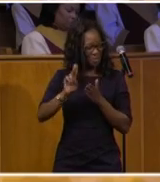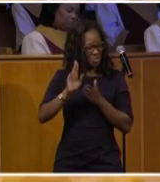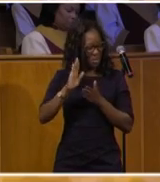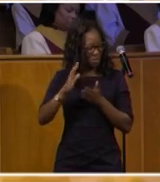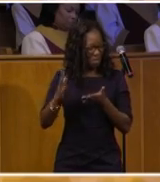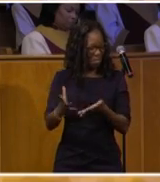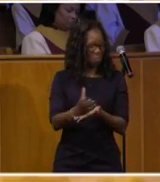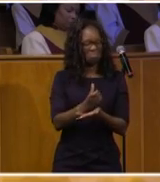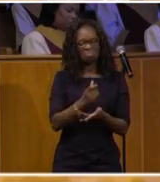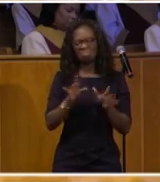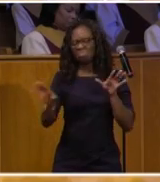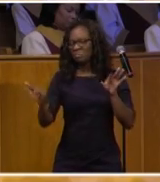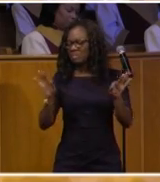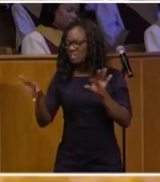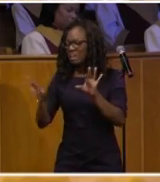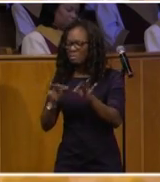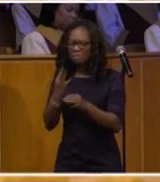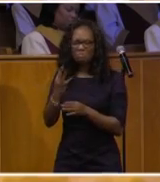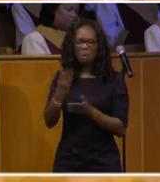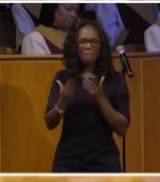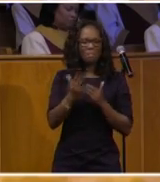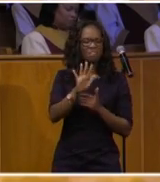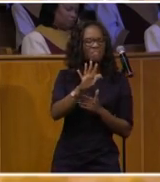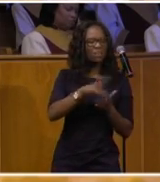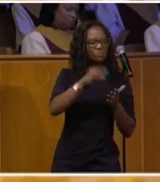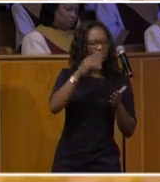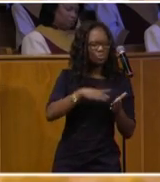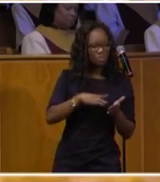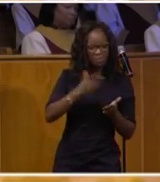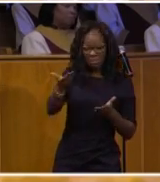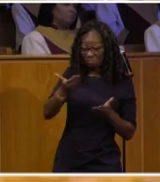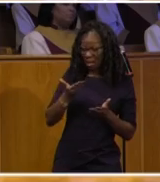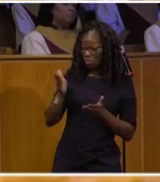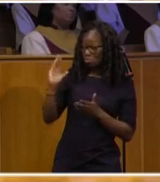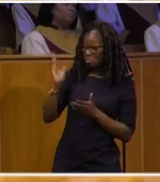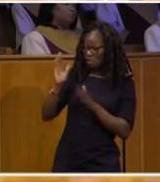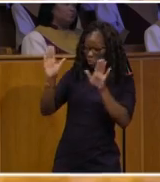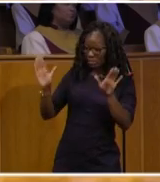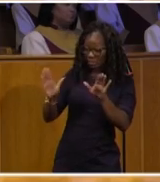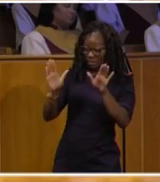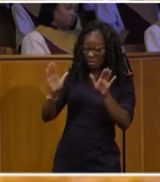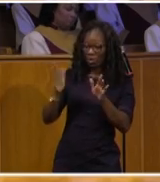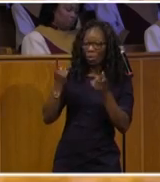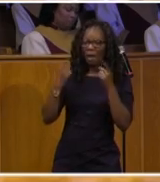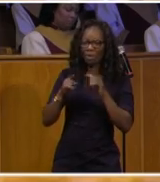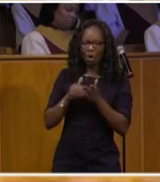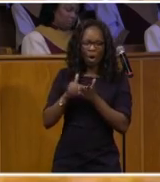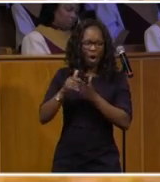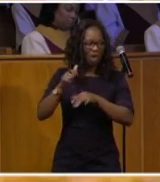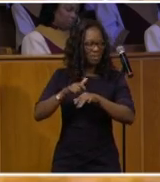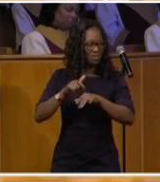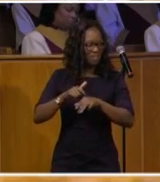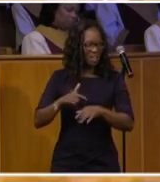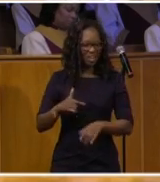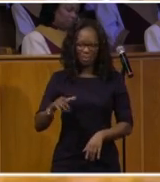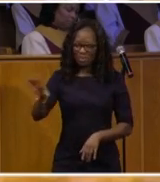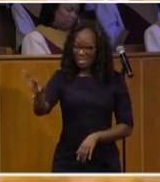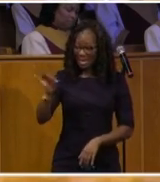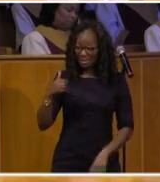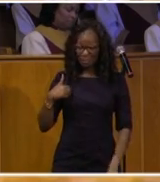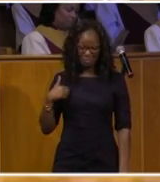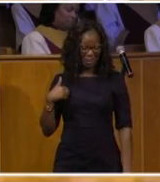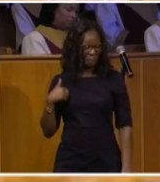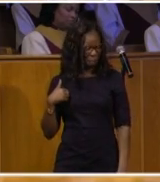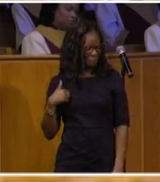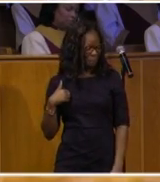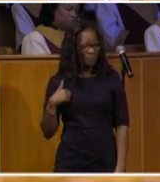four or five students when he was invited to speak in the area on Sundays. And so often I got to be one of them. And he